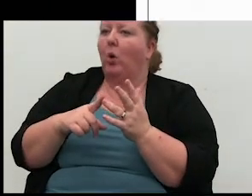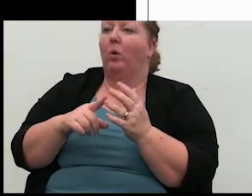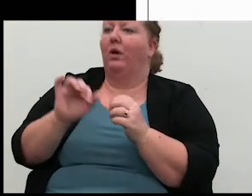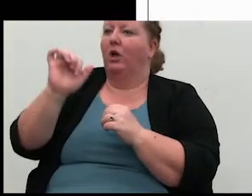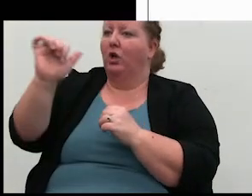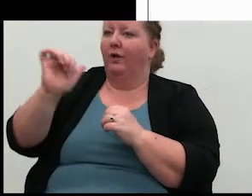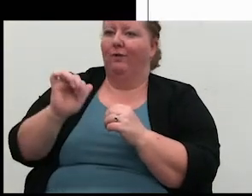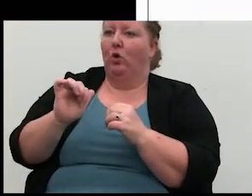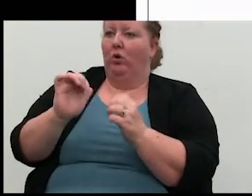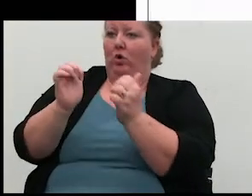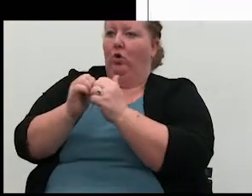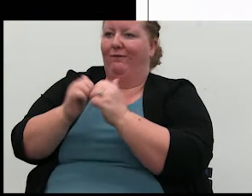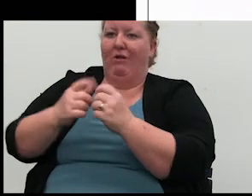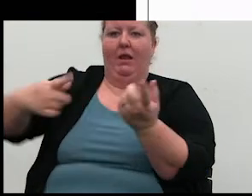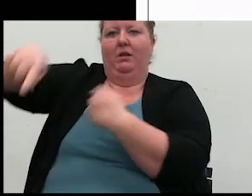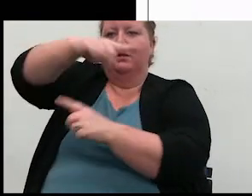online.